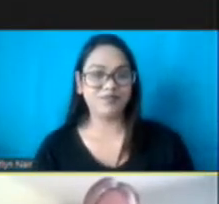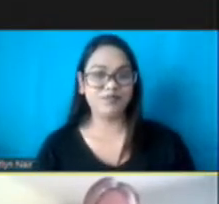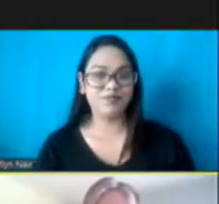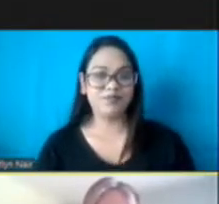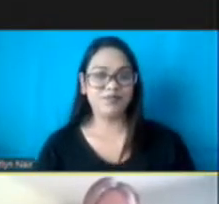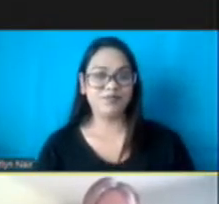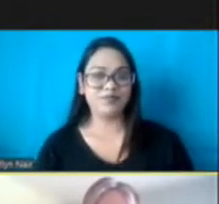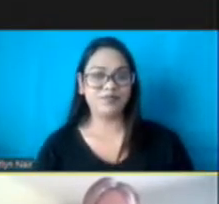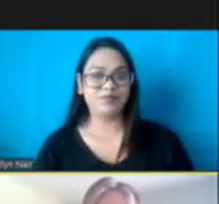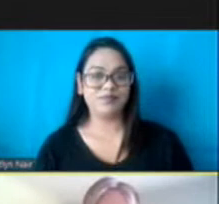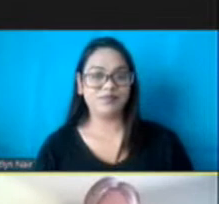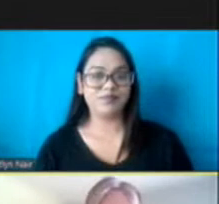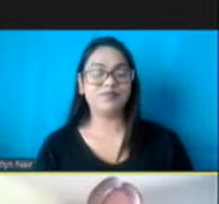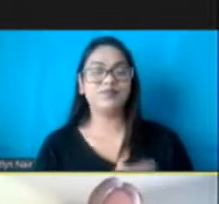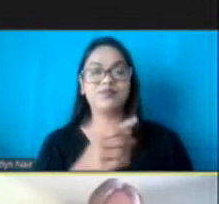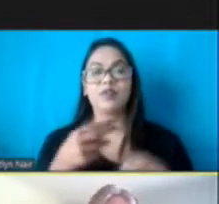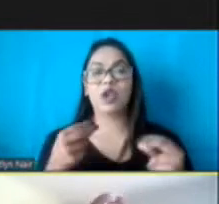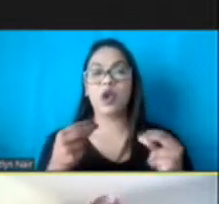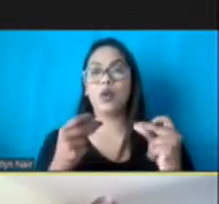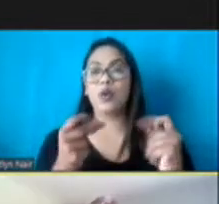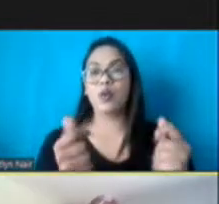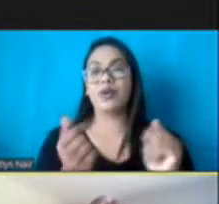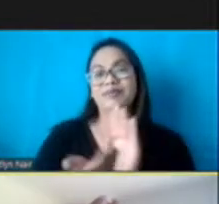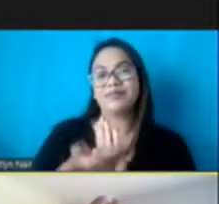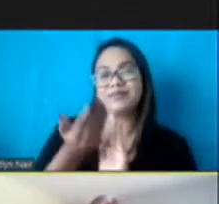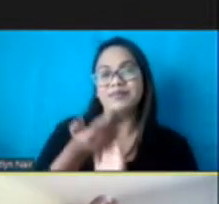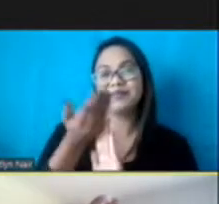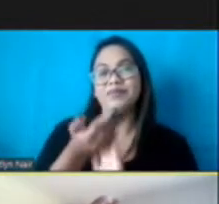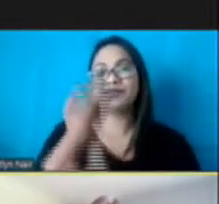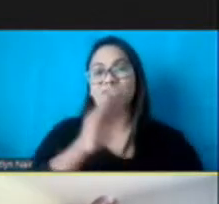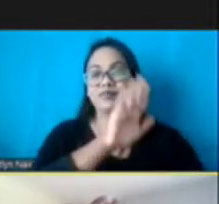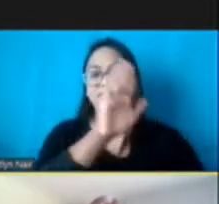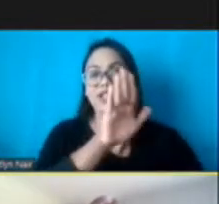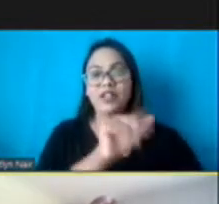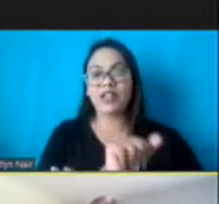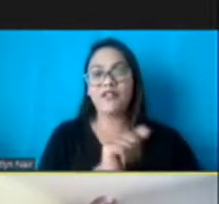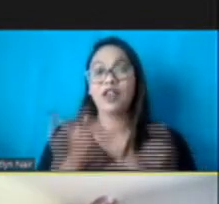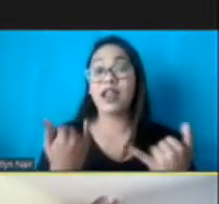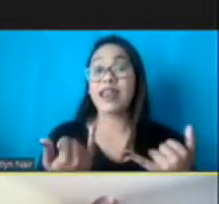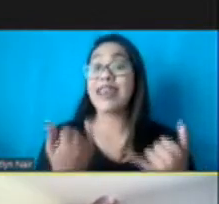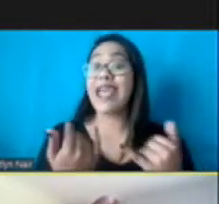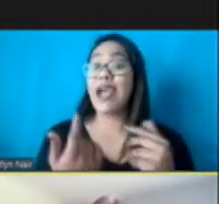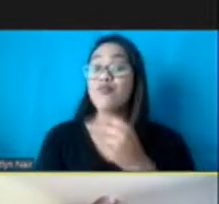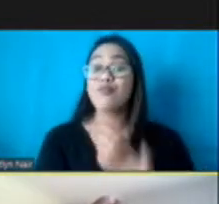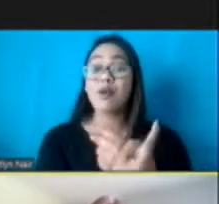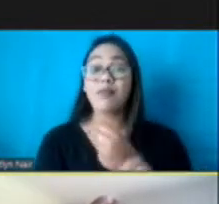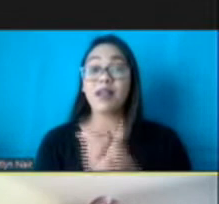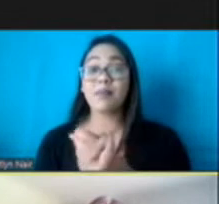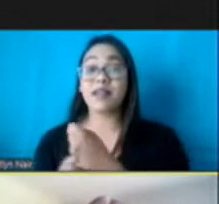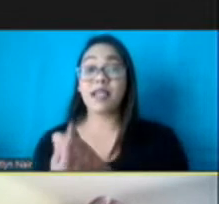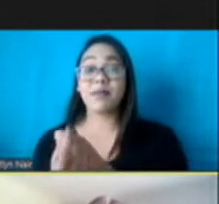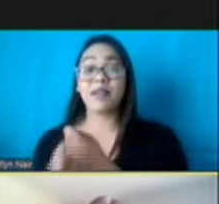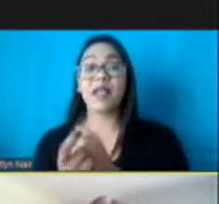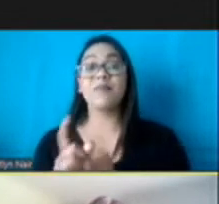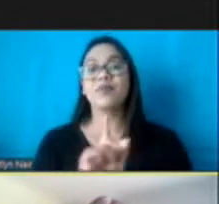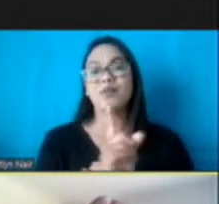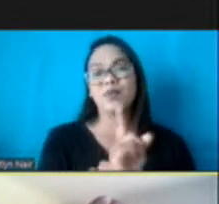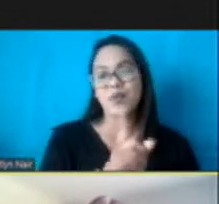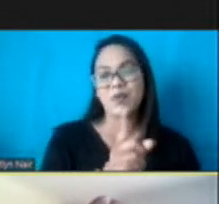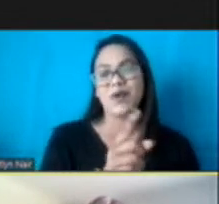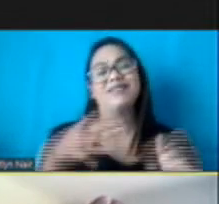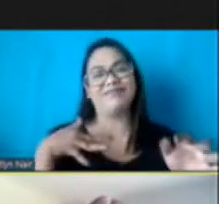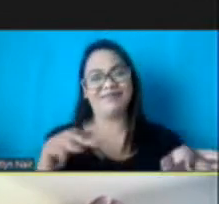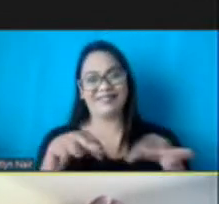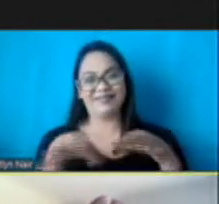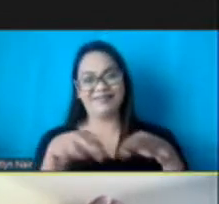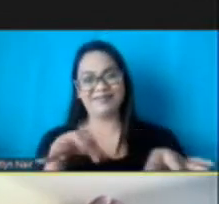Right, so I think we'll just give a brief update on where we are in South Africa, just to give the global kind of picture in terms